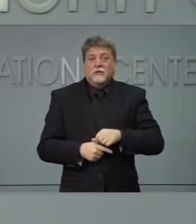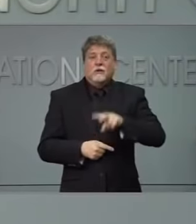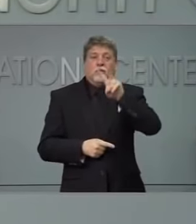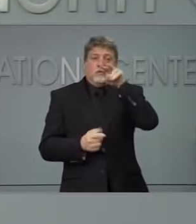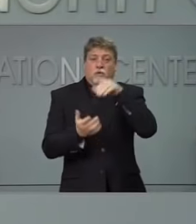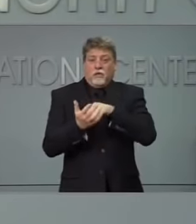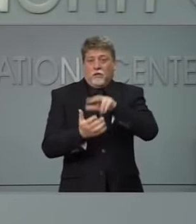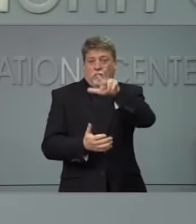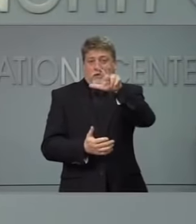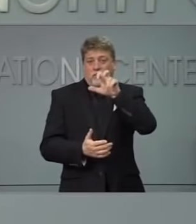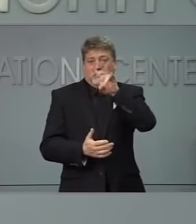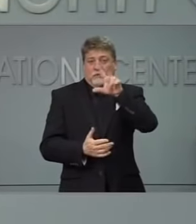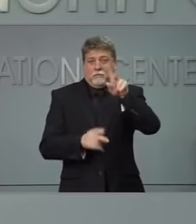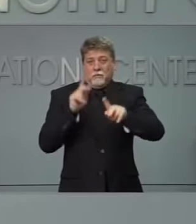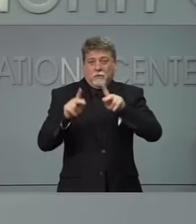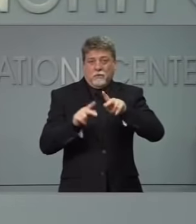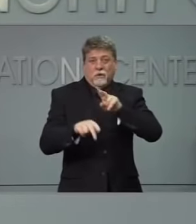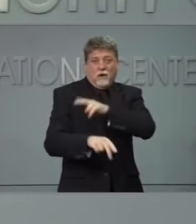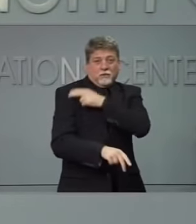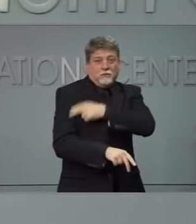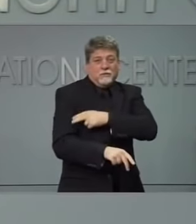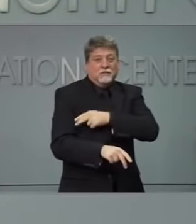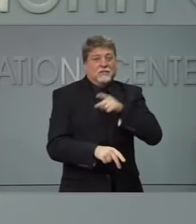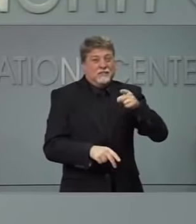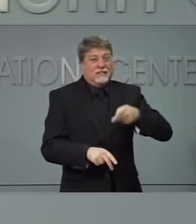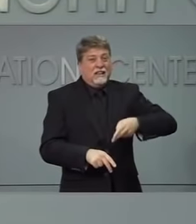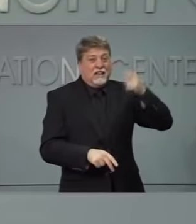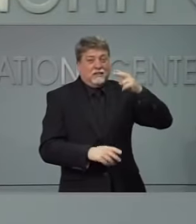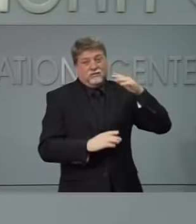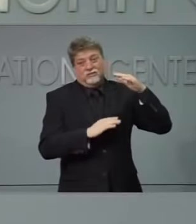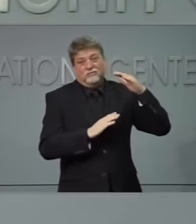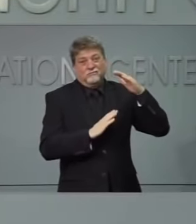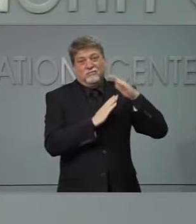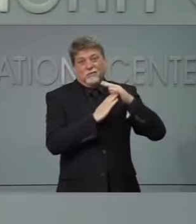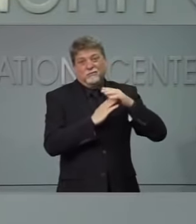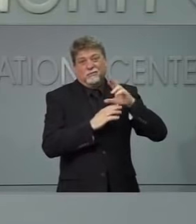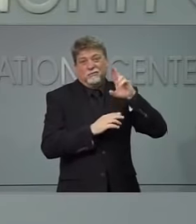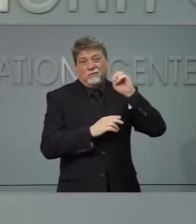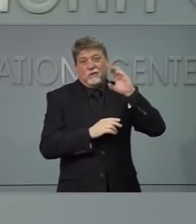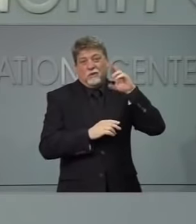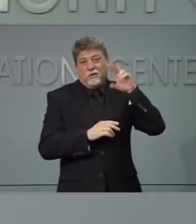2,373 people in the hospital, a new record high, and sadly,